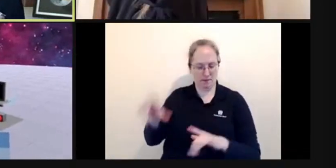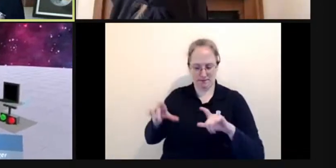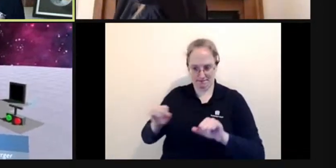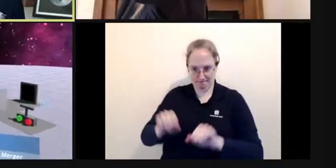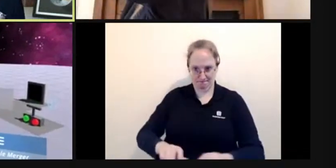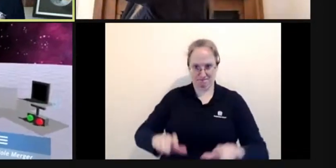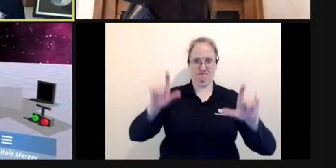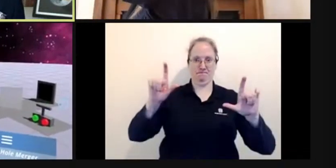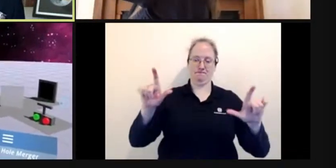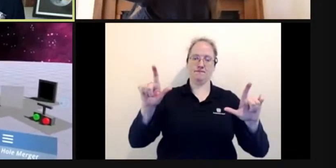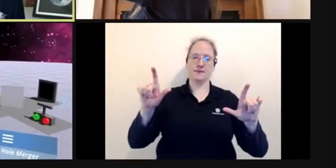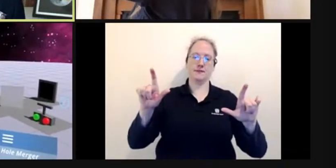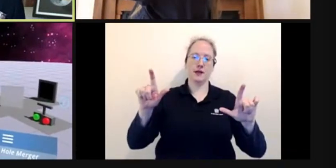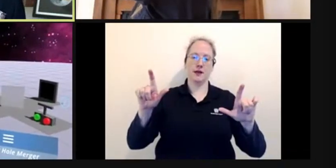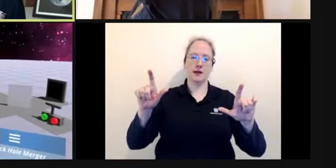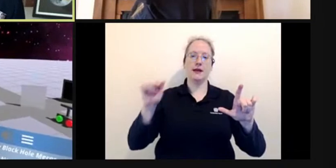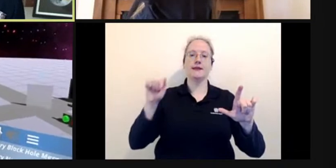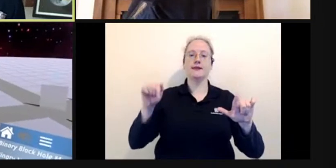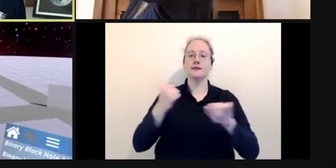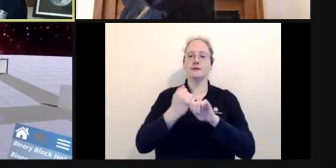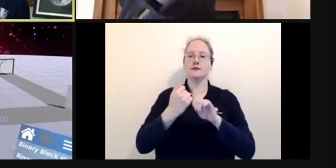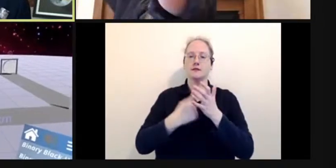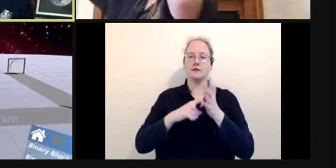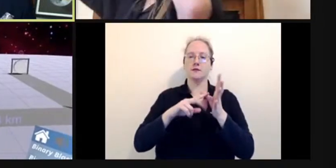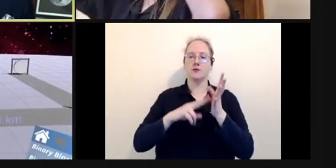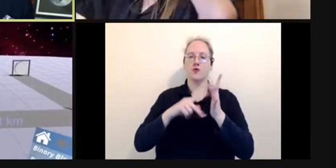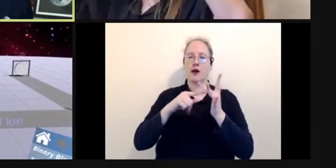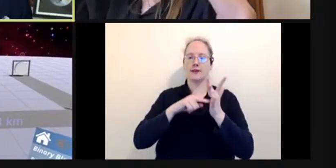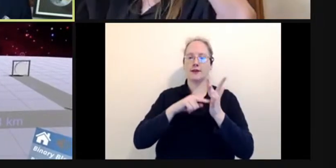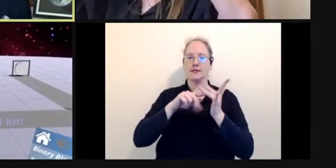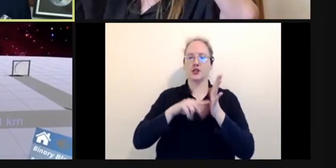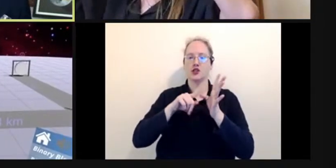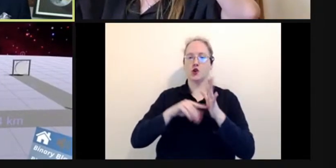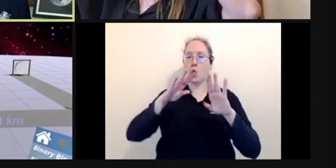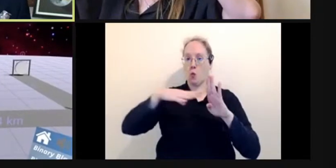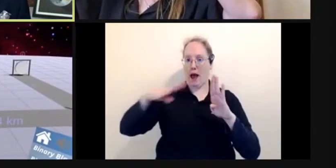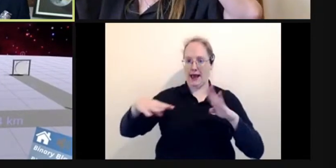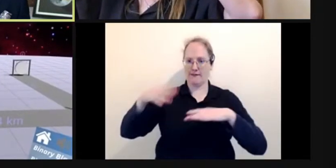wave detector. It's basically our version of